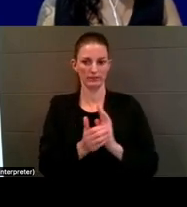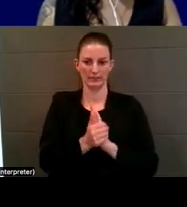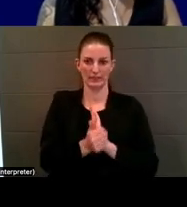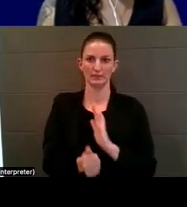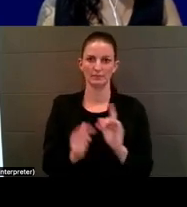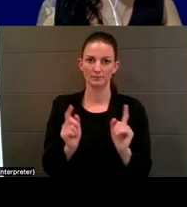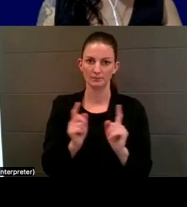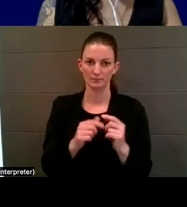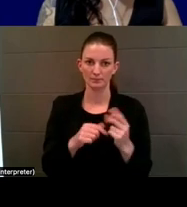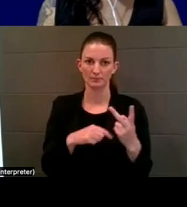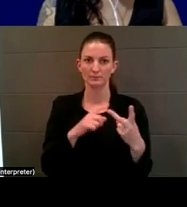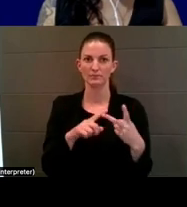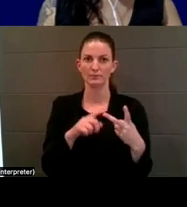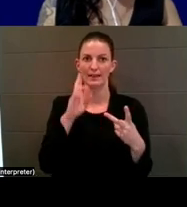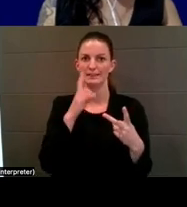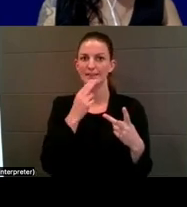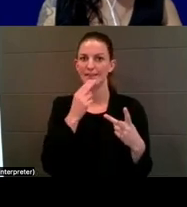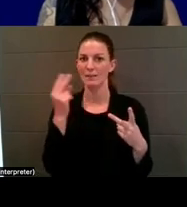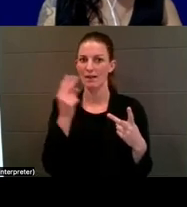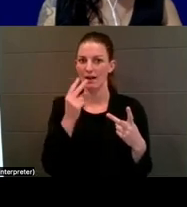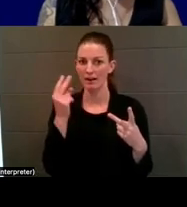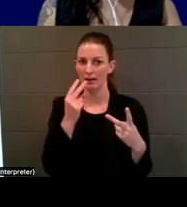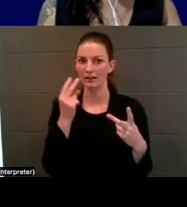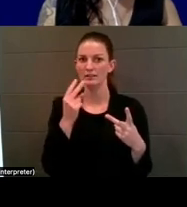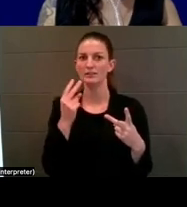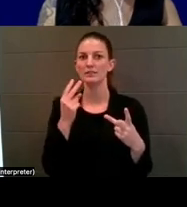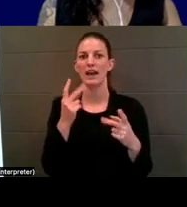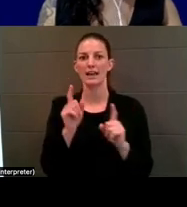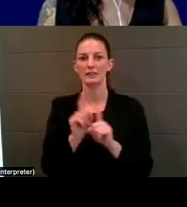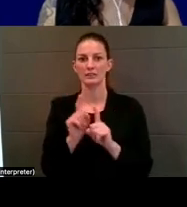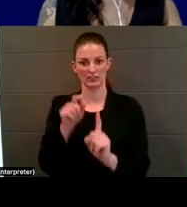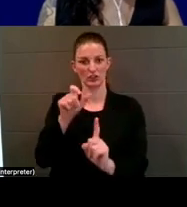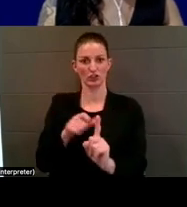We'll discuss deafblindness and the team around the child.